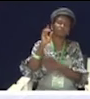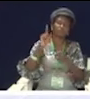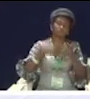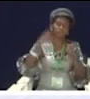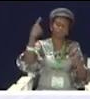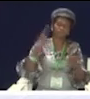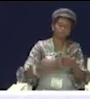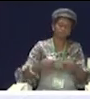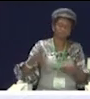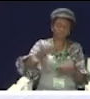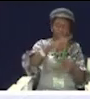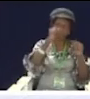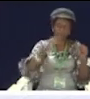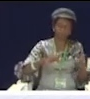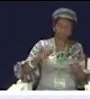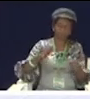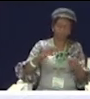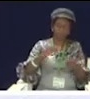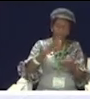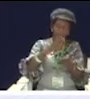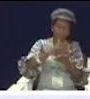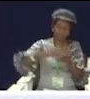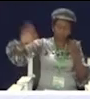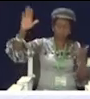Then you can resist the devil